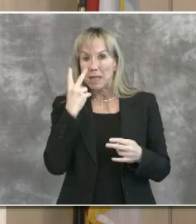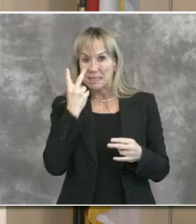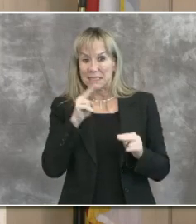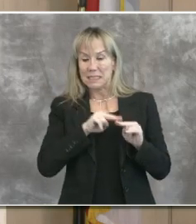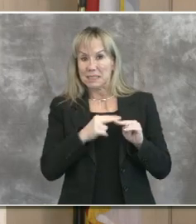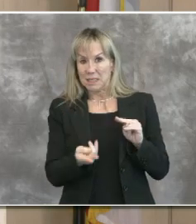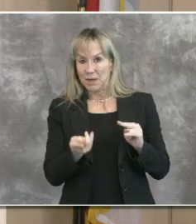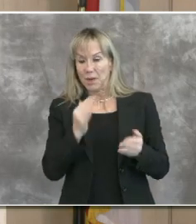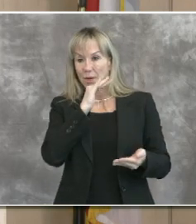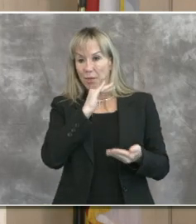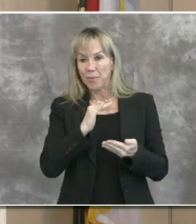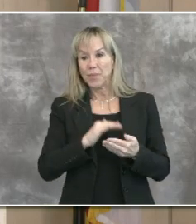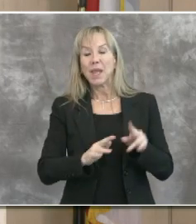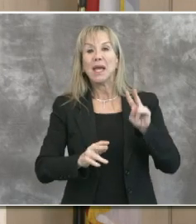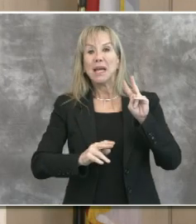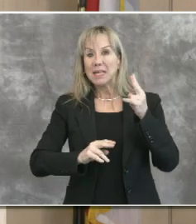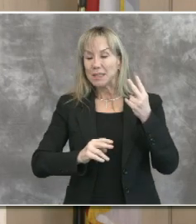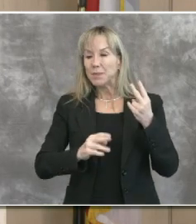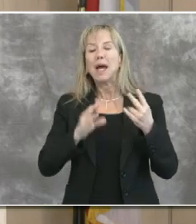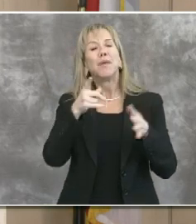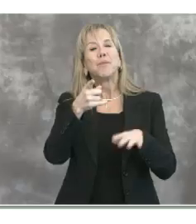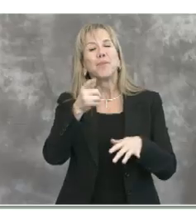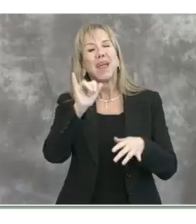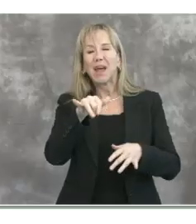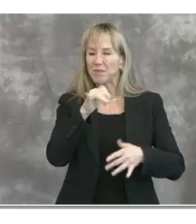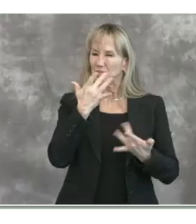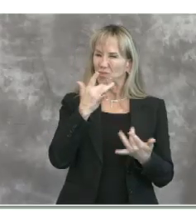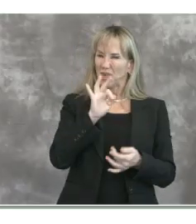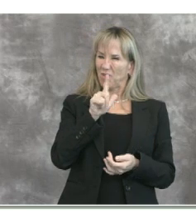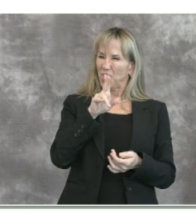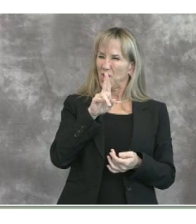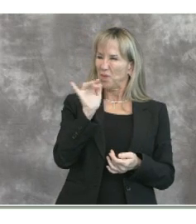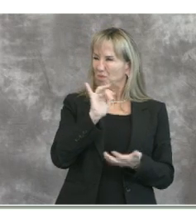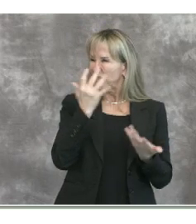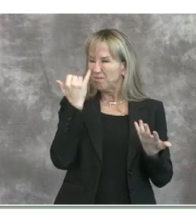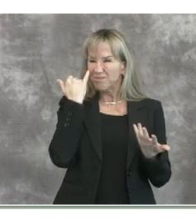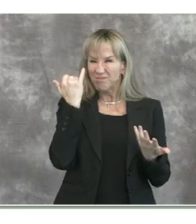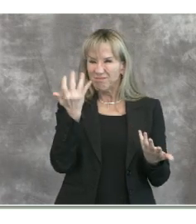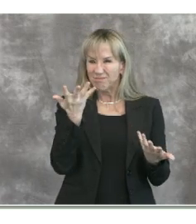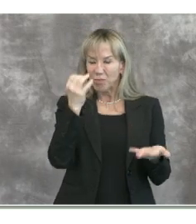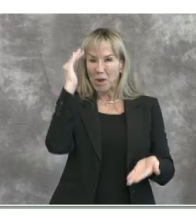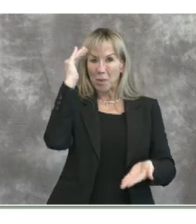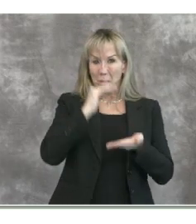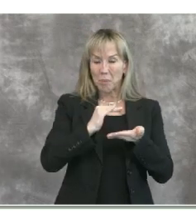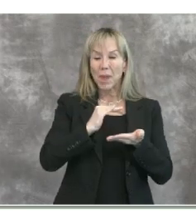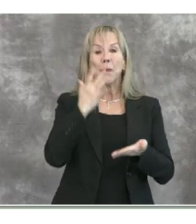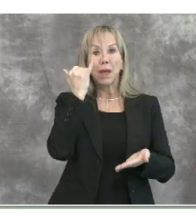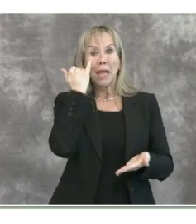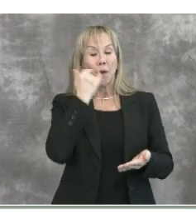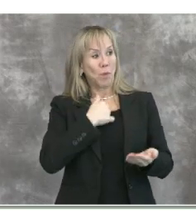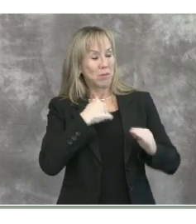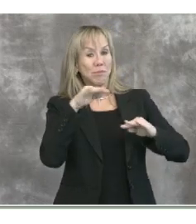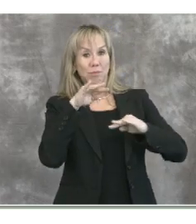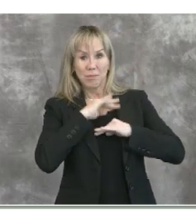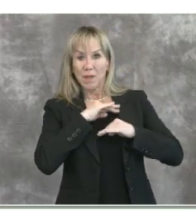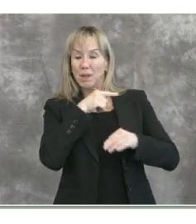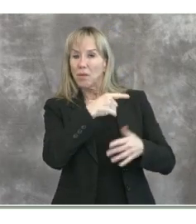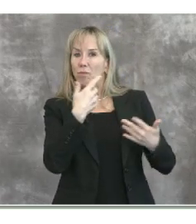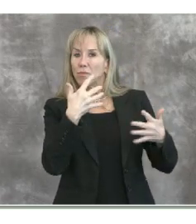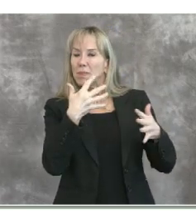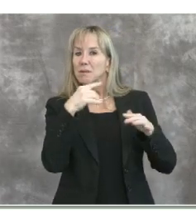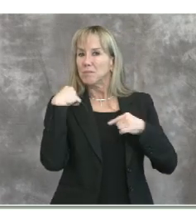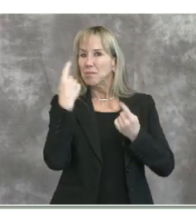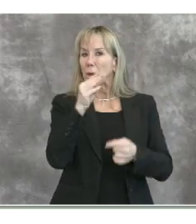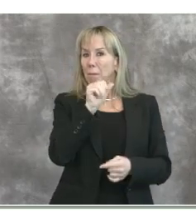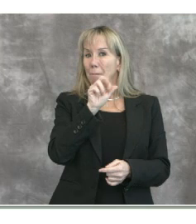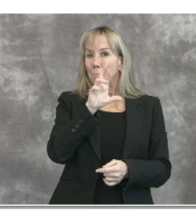The second is, and regarding the influenza-like illnesses, we have met that particular metric. Since March 14th, we